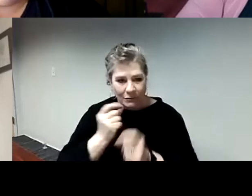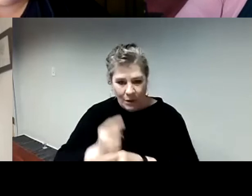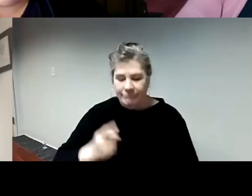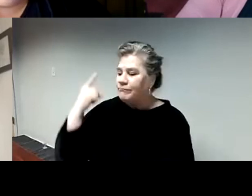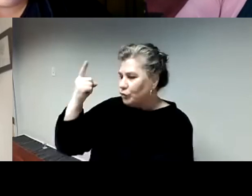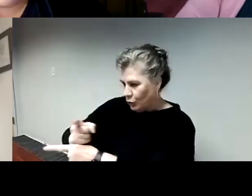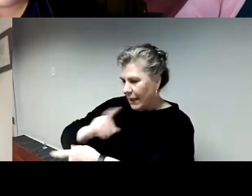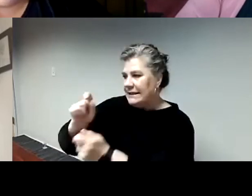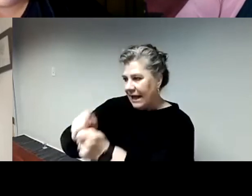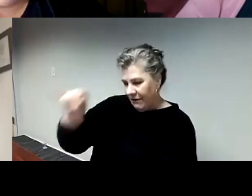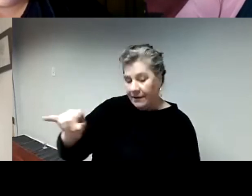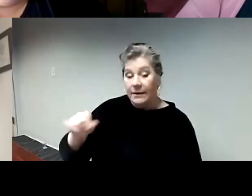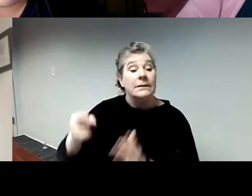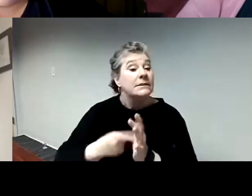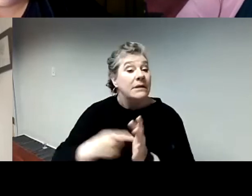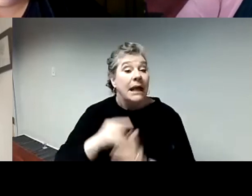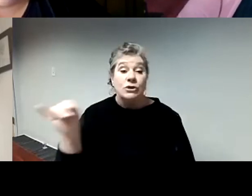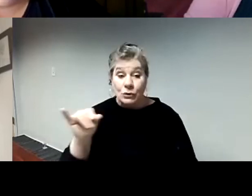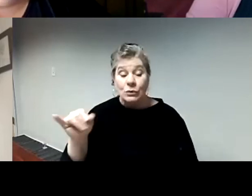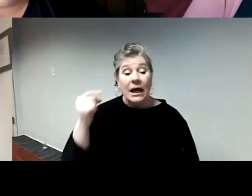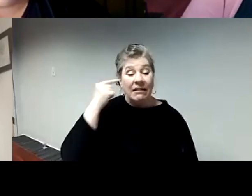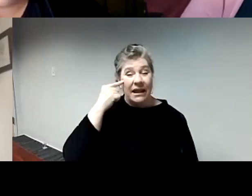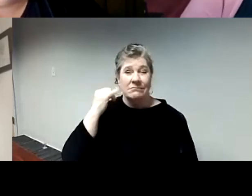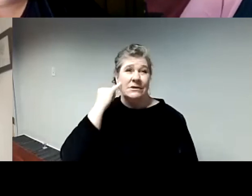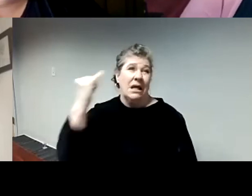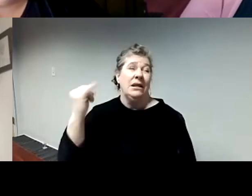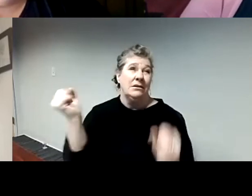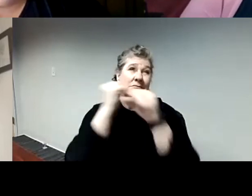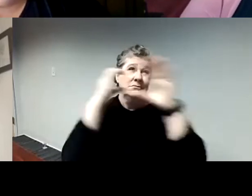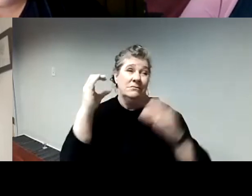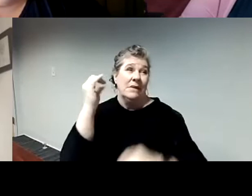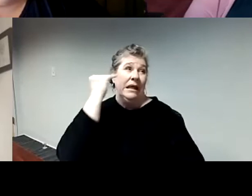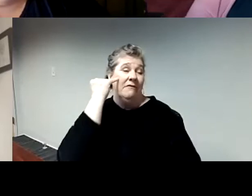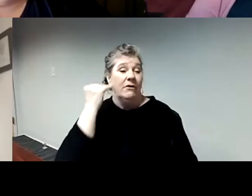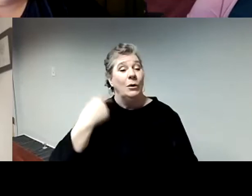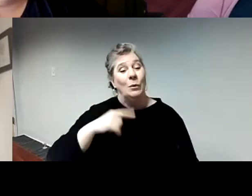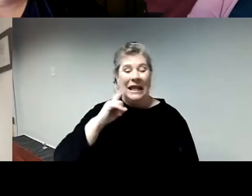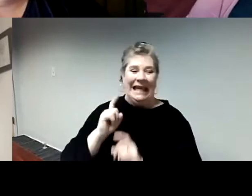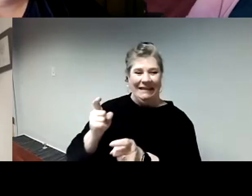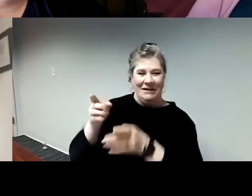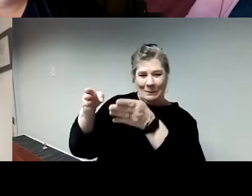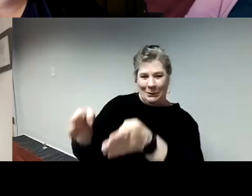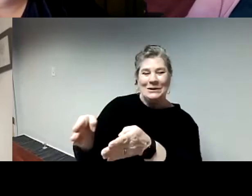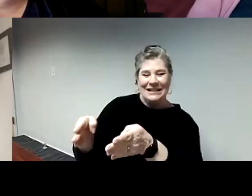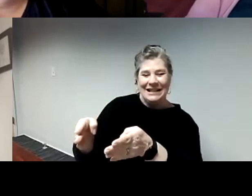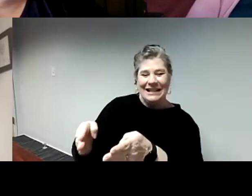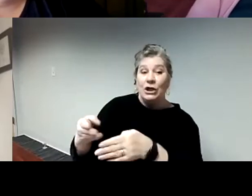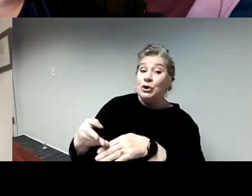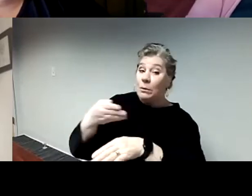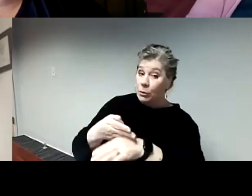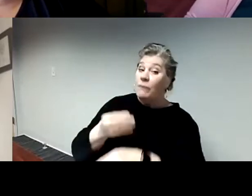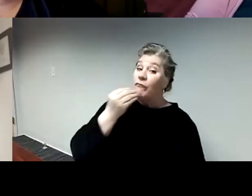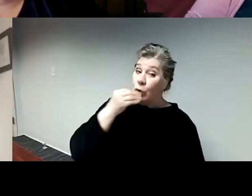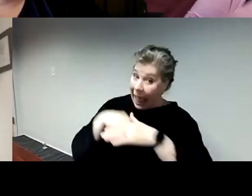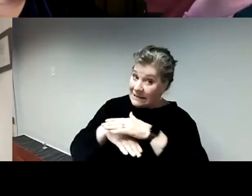Exactly. Yeah, and I think sometimes there's just this idea that if we can give this person maybe like to improve their food access,